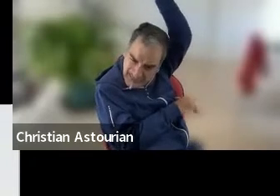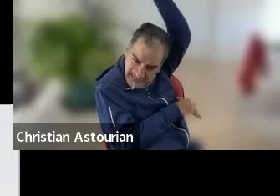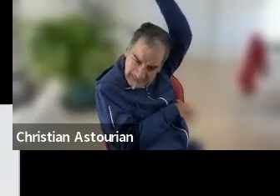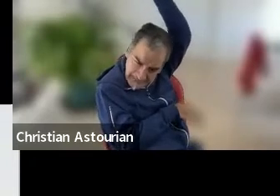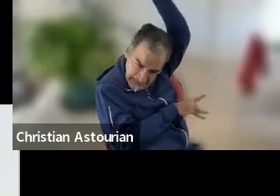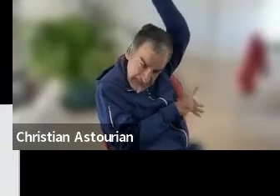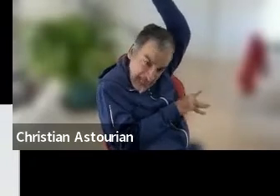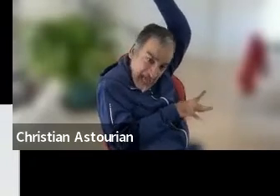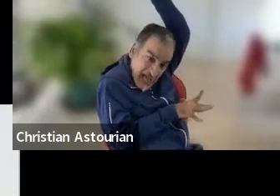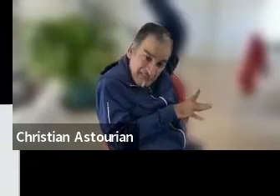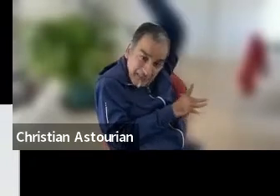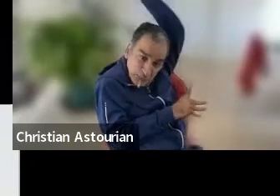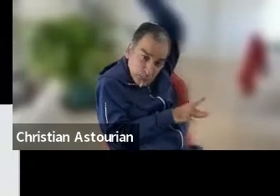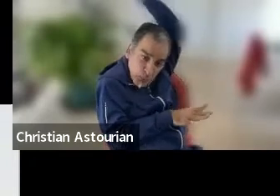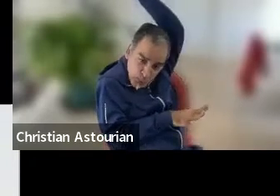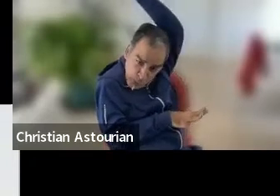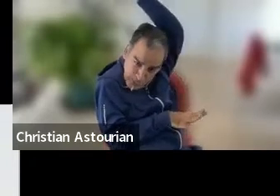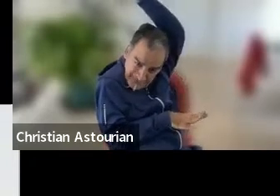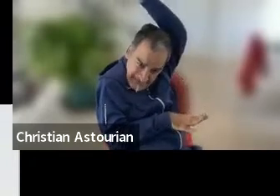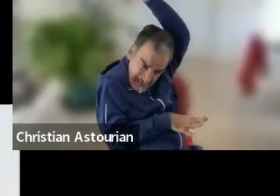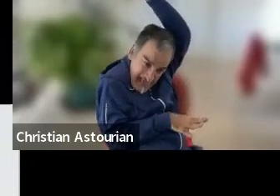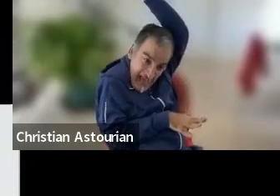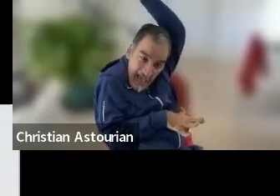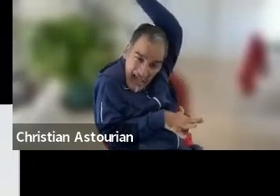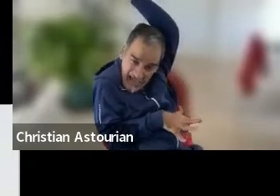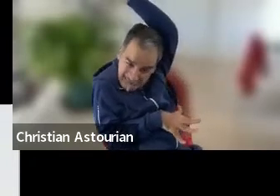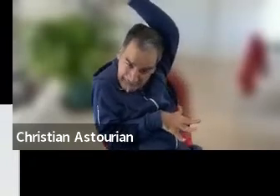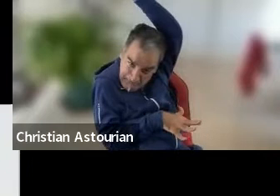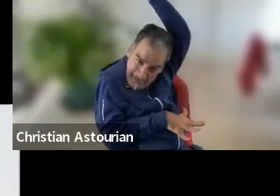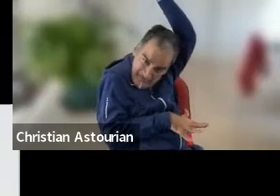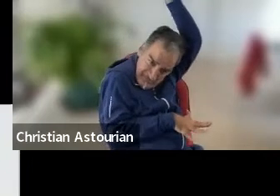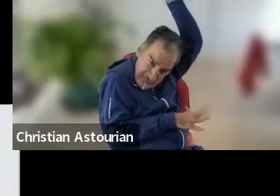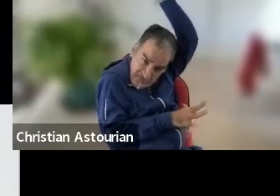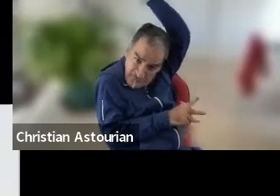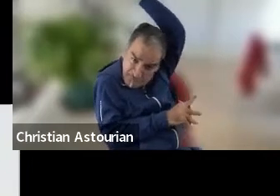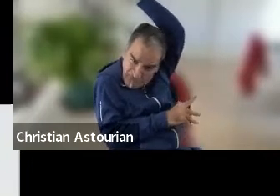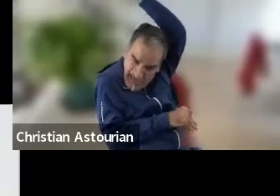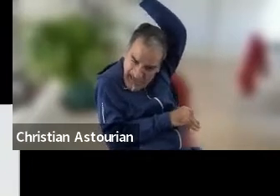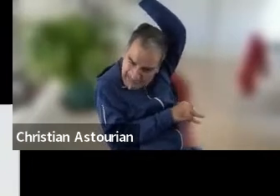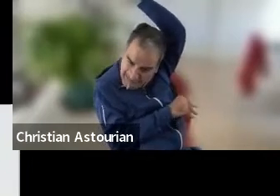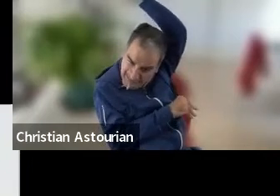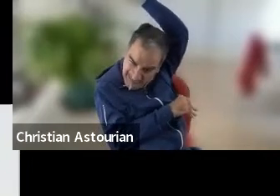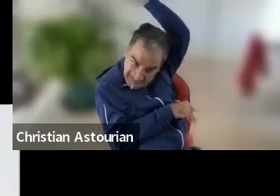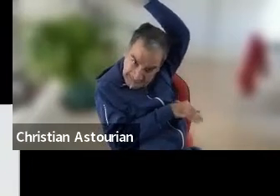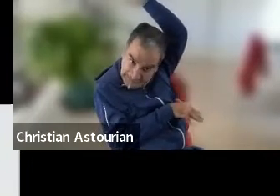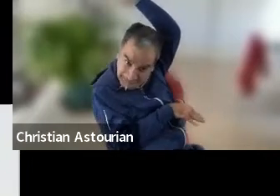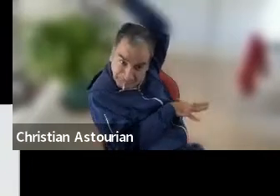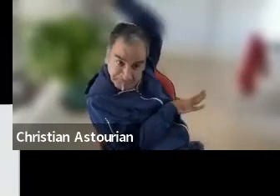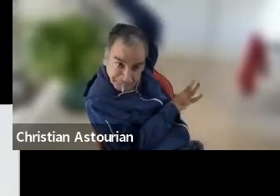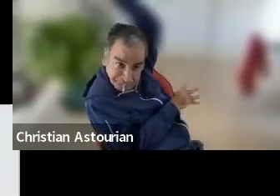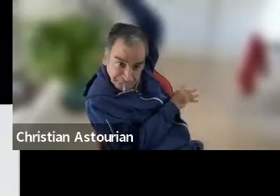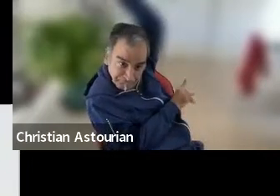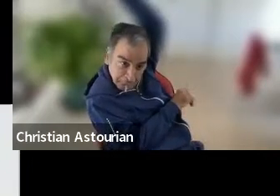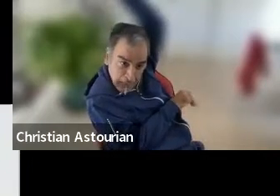certain things, and then you lose other money for other things.